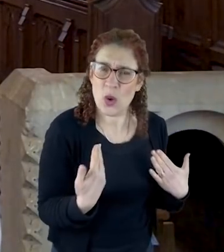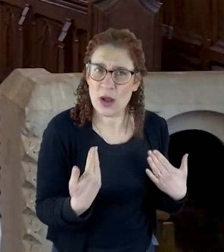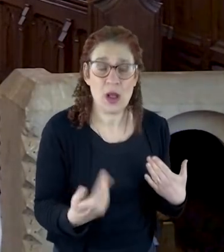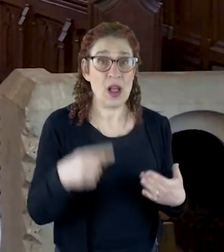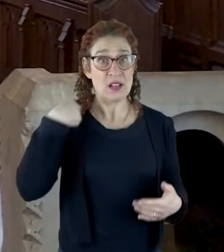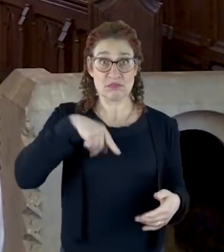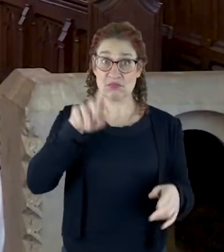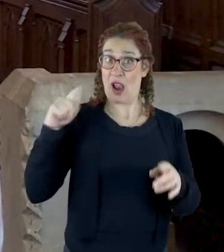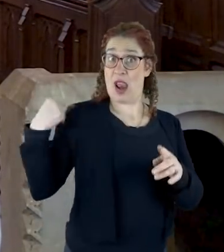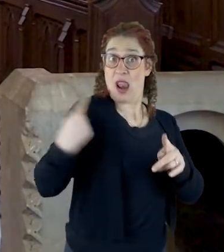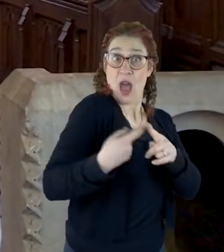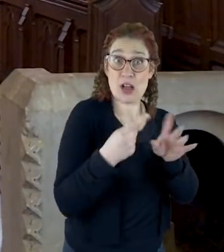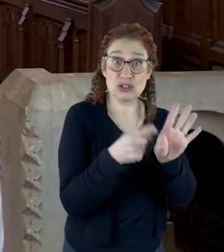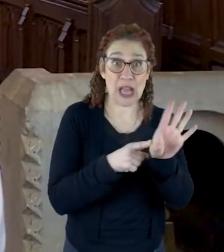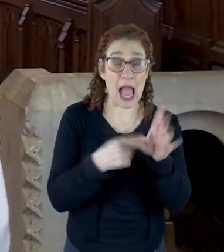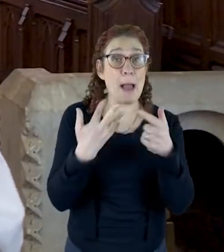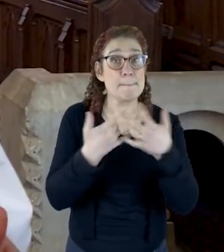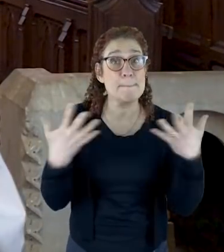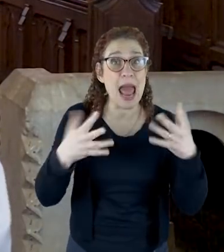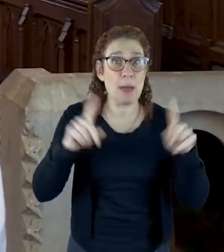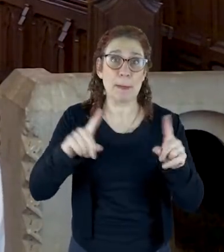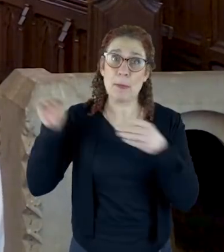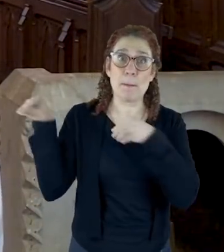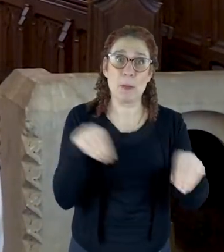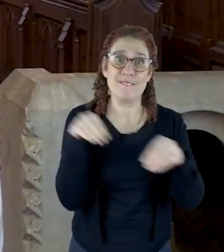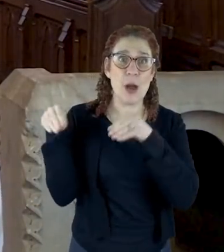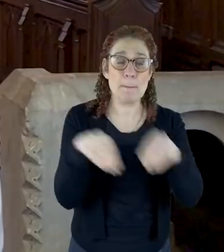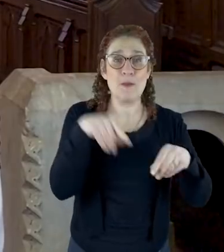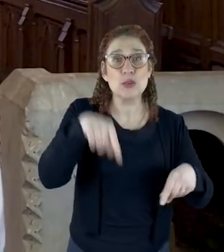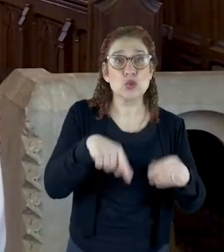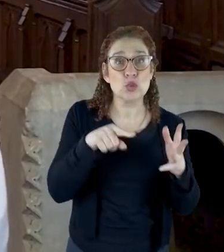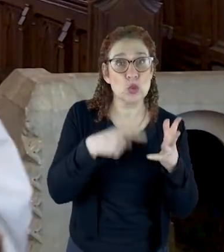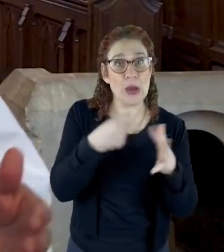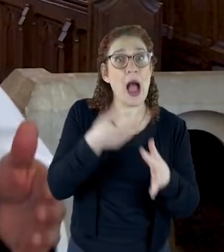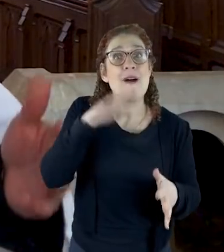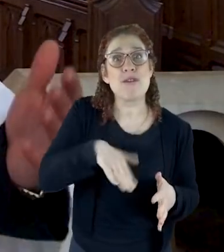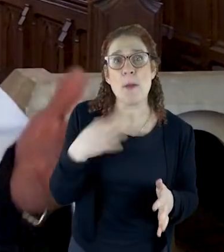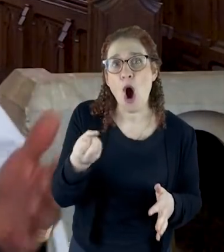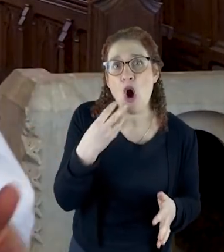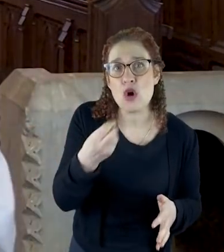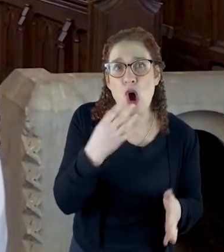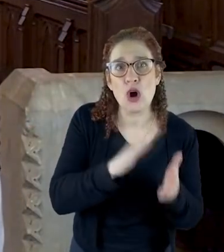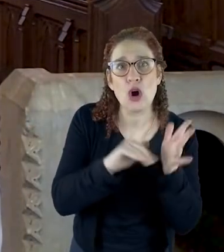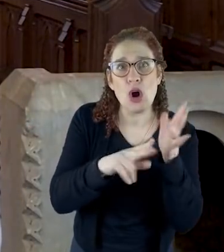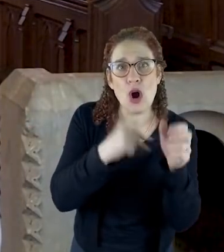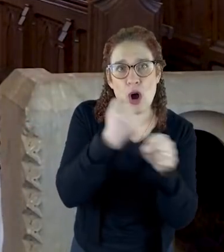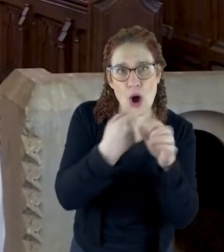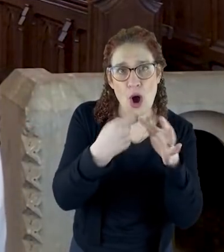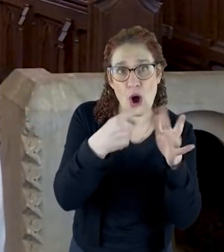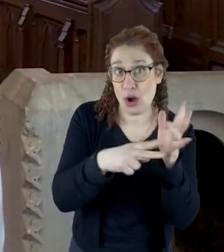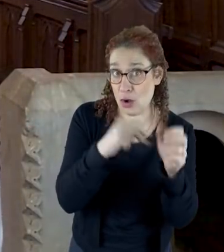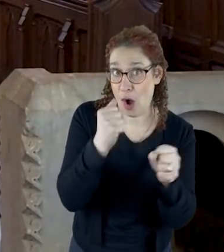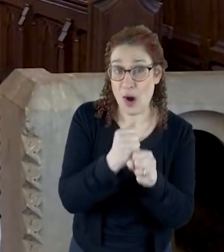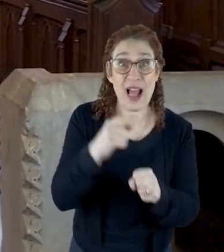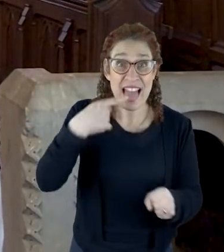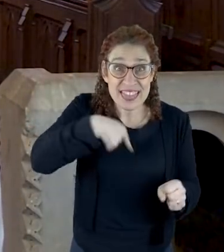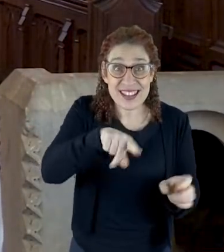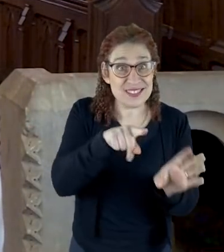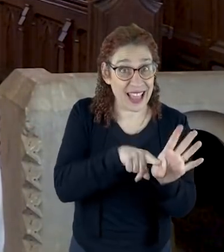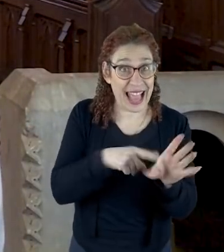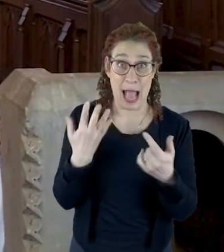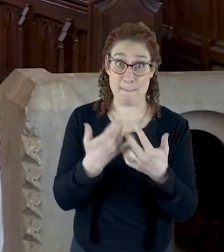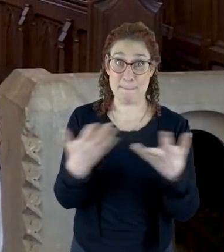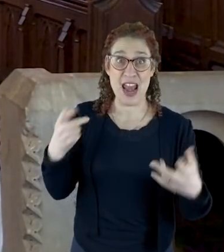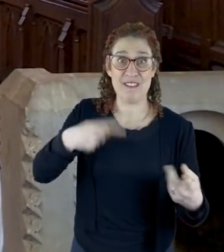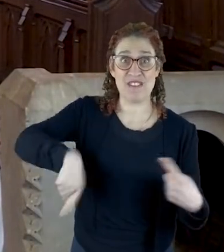many people from Hong Kong have moved to the UK to start a new life. And indeed, this Chinese New Year may be the first for many